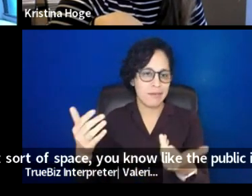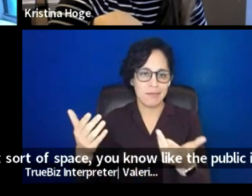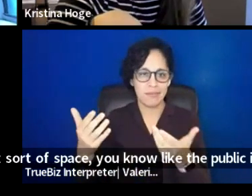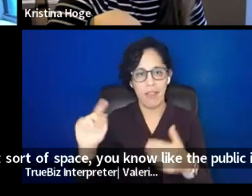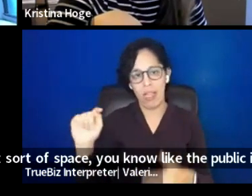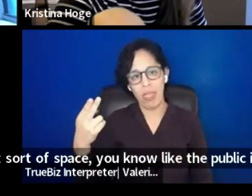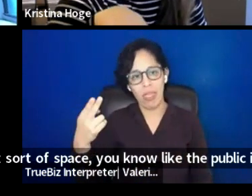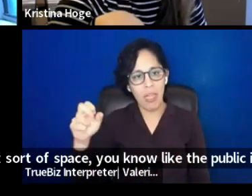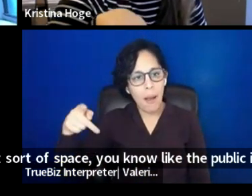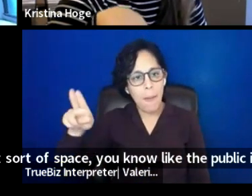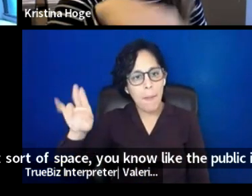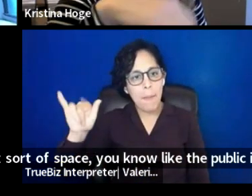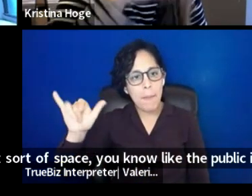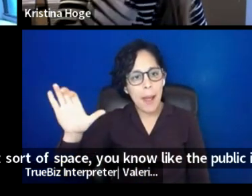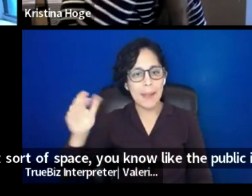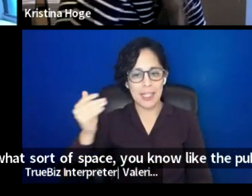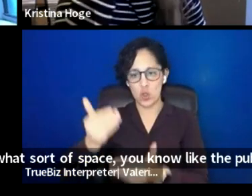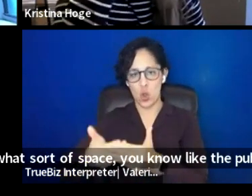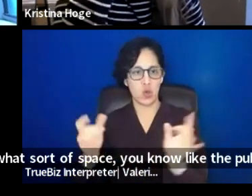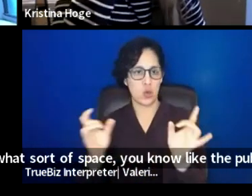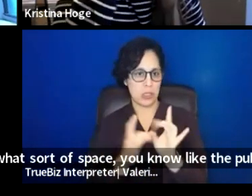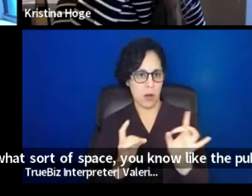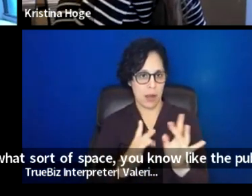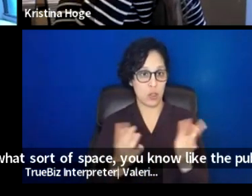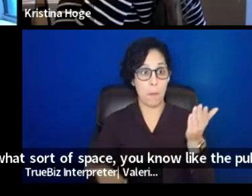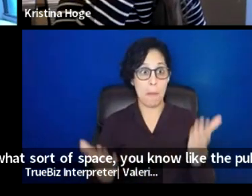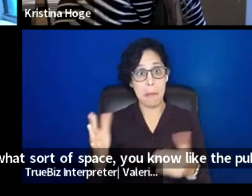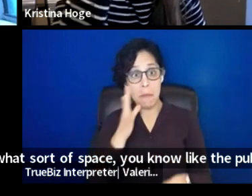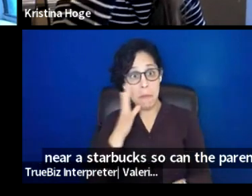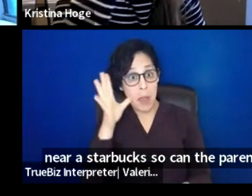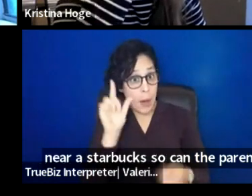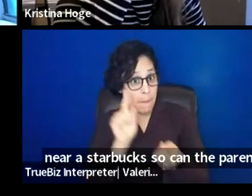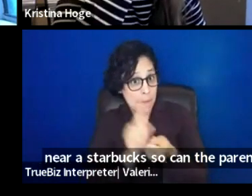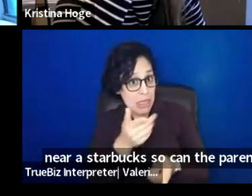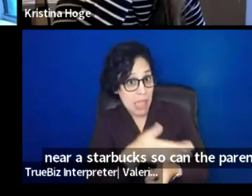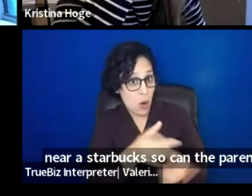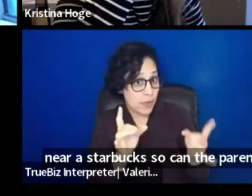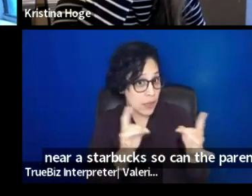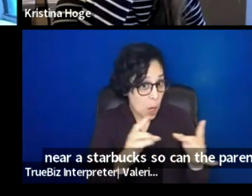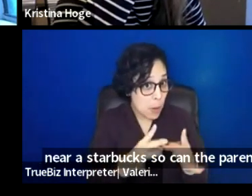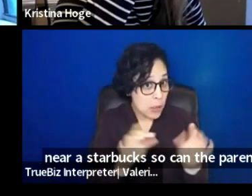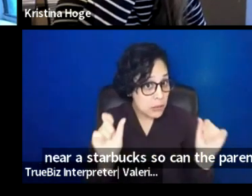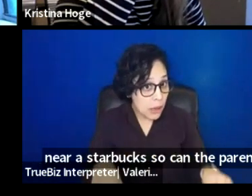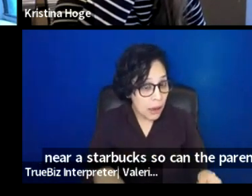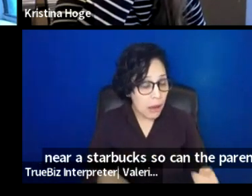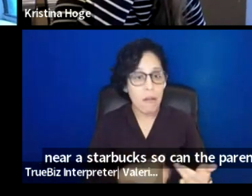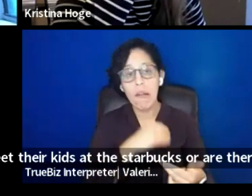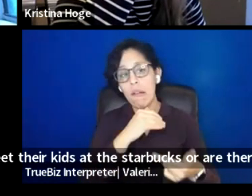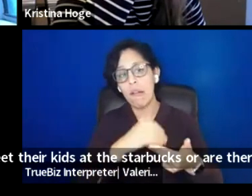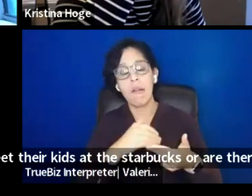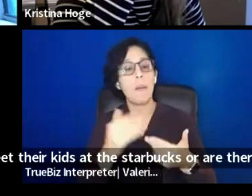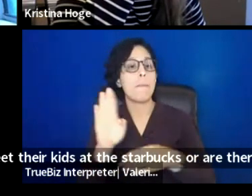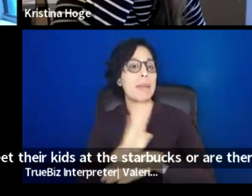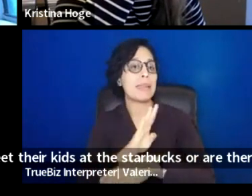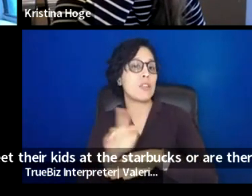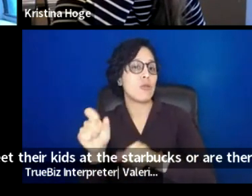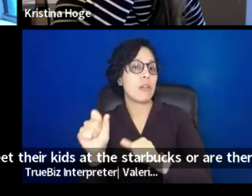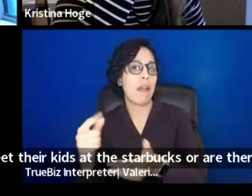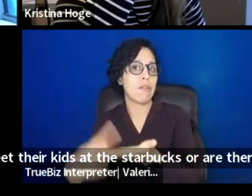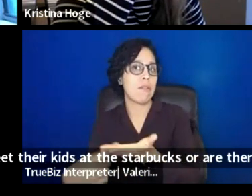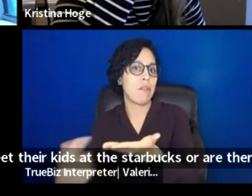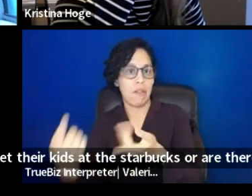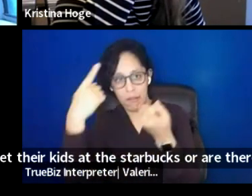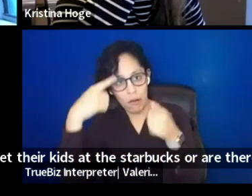a Starbucks. So can the parents meet their kids at the Starbucks, or are there, you know, businesses you can talk to that